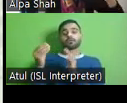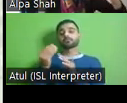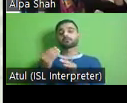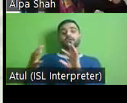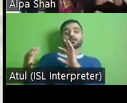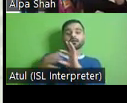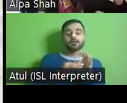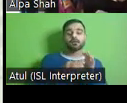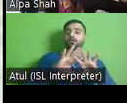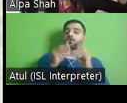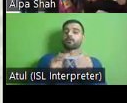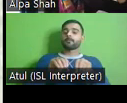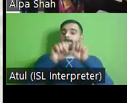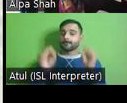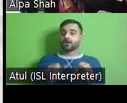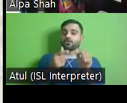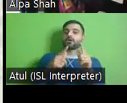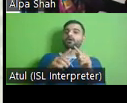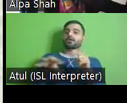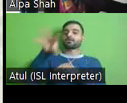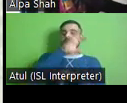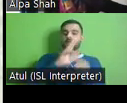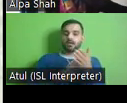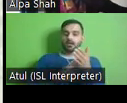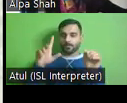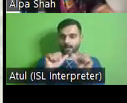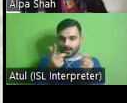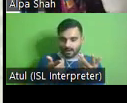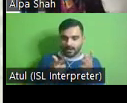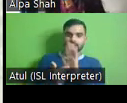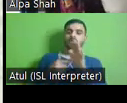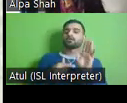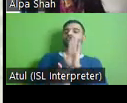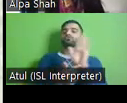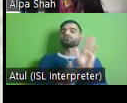counter to the whole state MLA, you know, representation system.